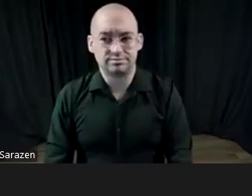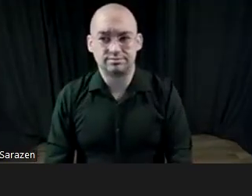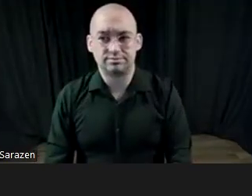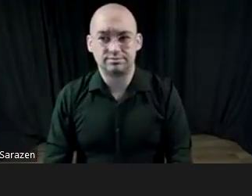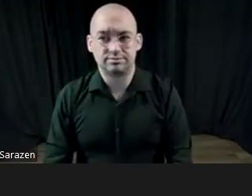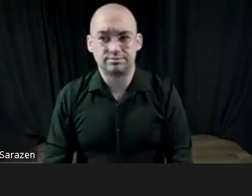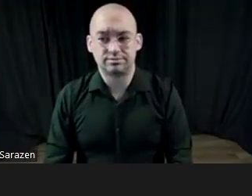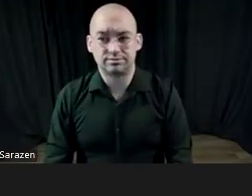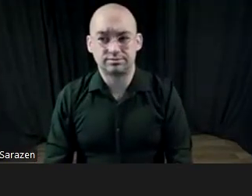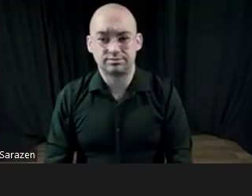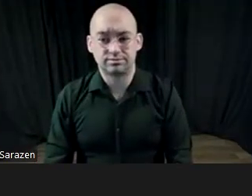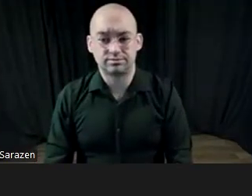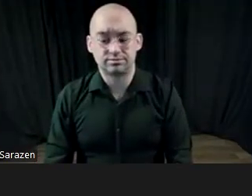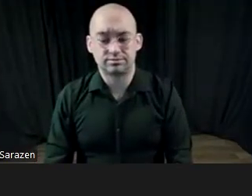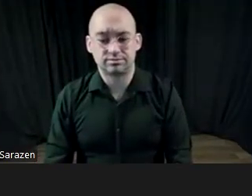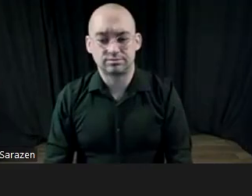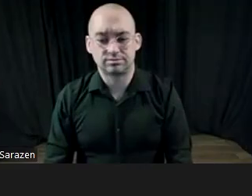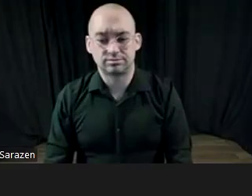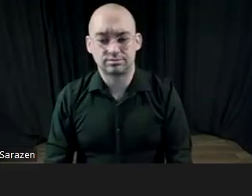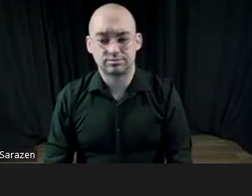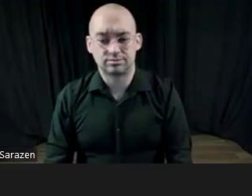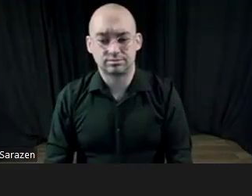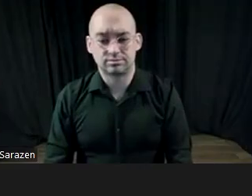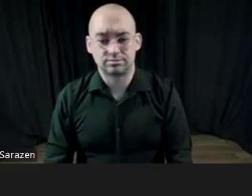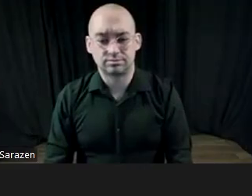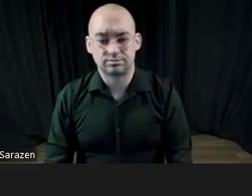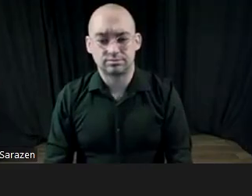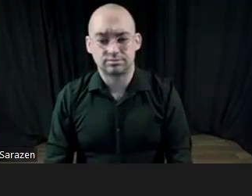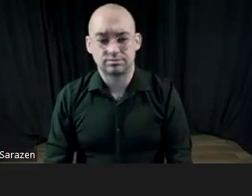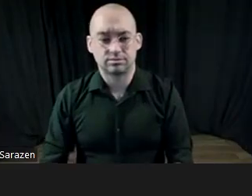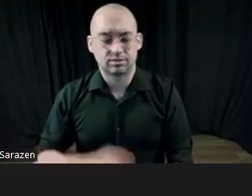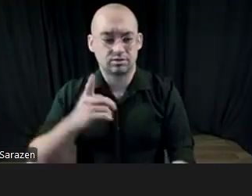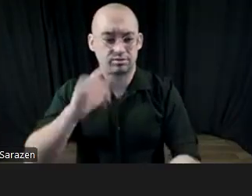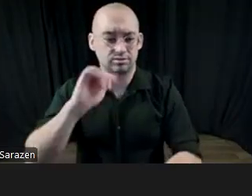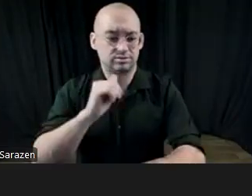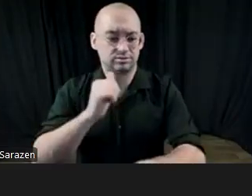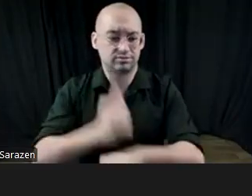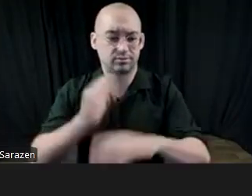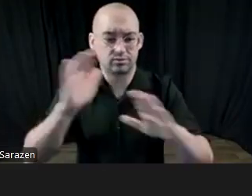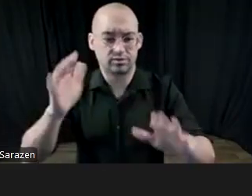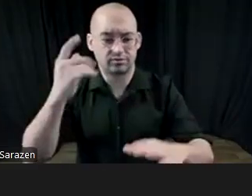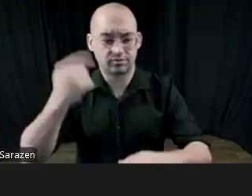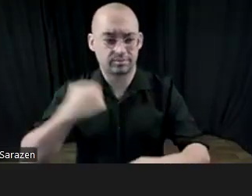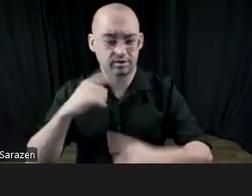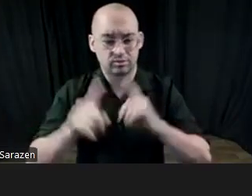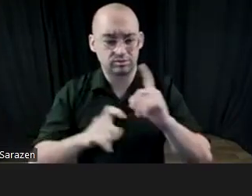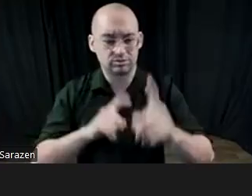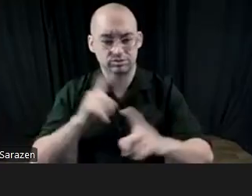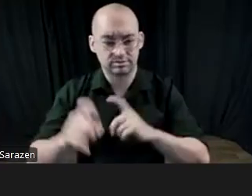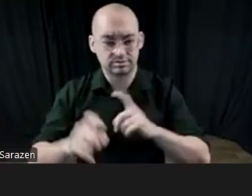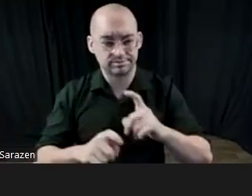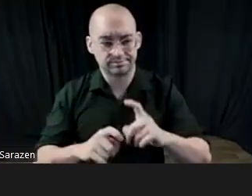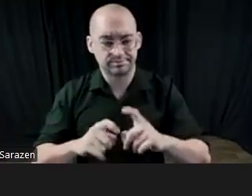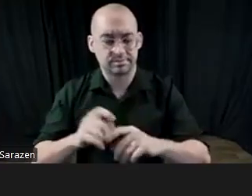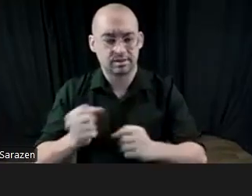Great. Jason, welcome. You set yourself up really great for my question here, which is, there's so many